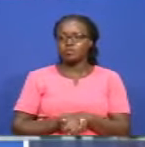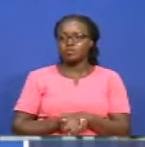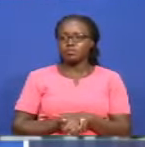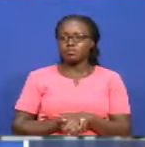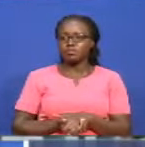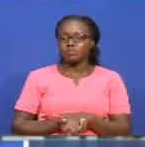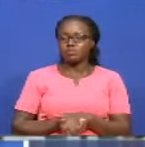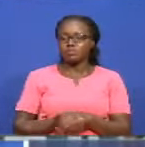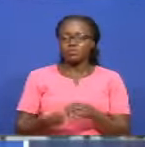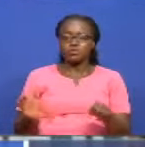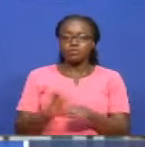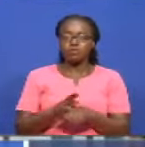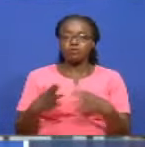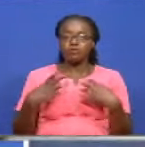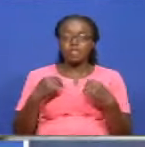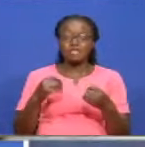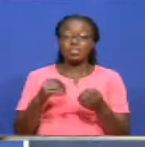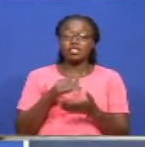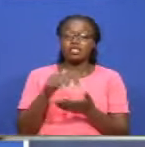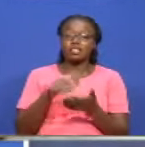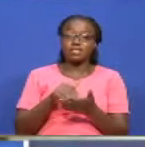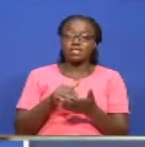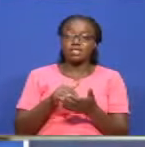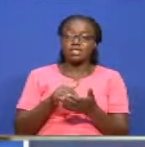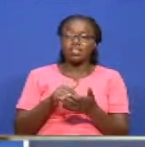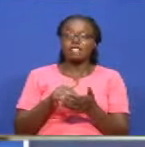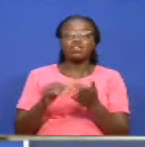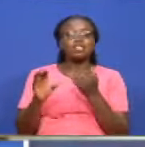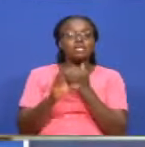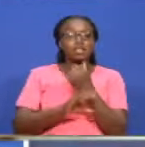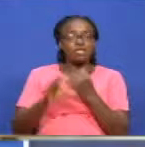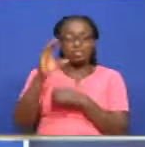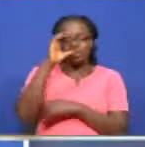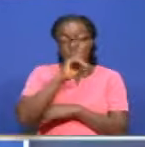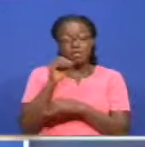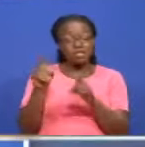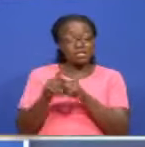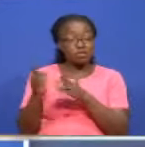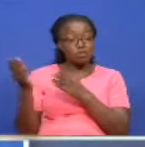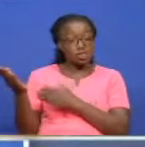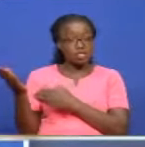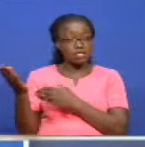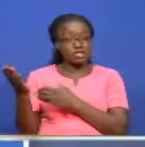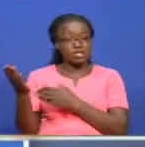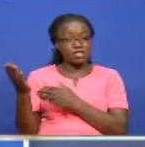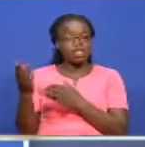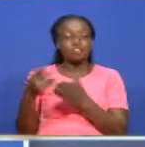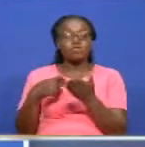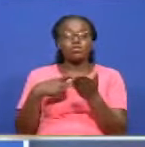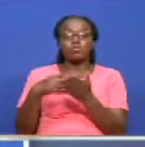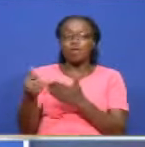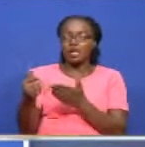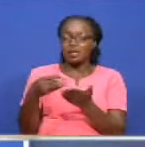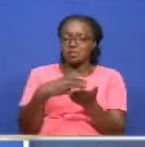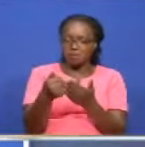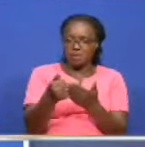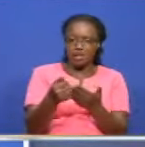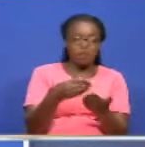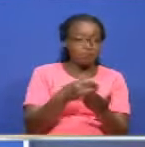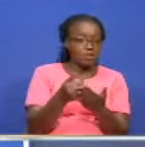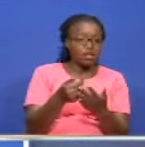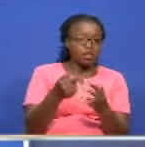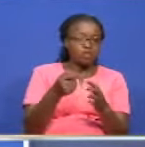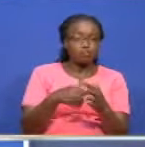Most health facilities in the country lack such a plant and hence resort to purchase the precious commodity from